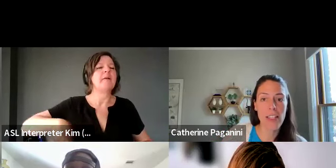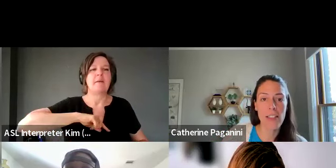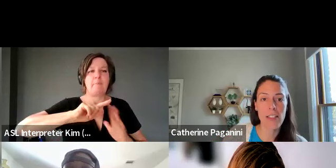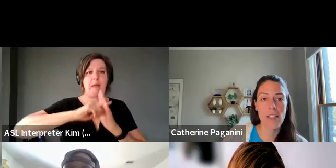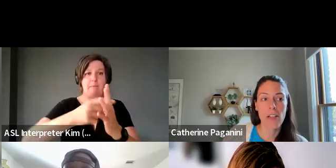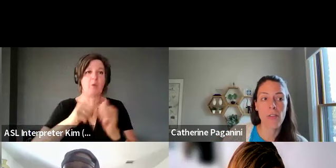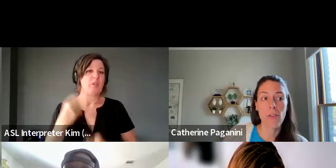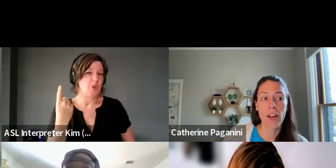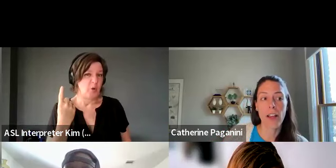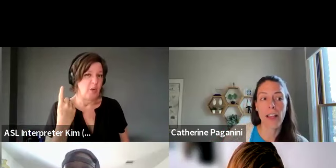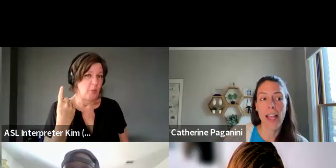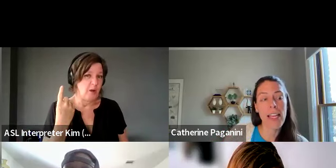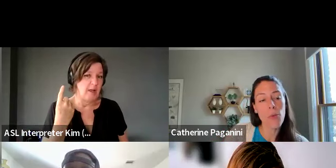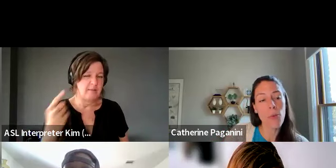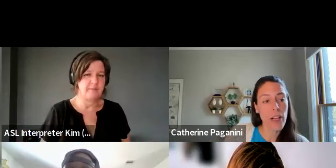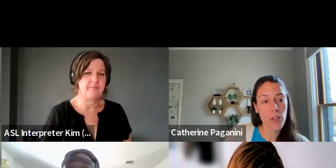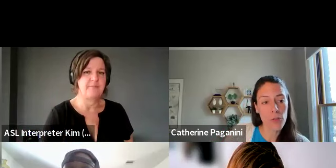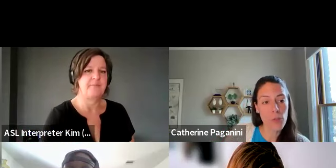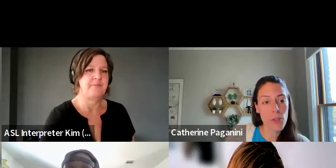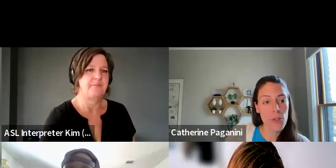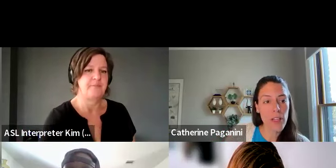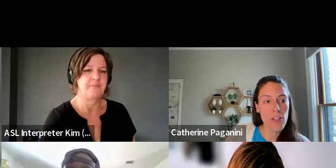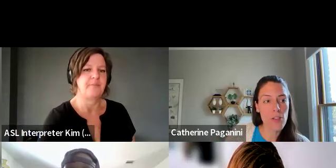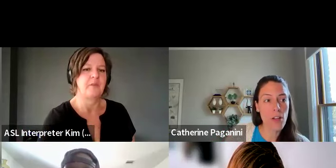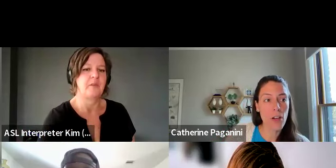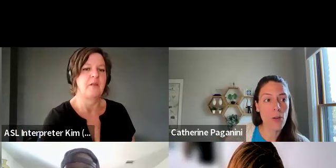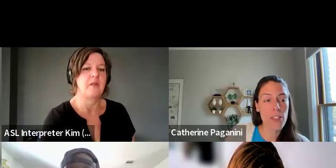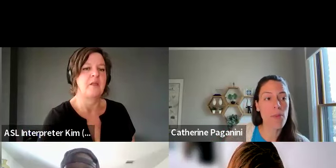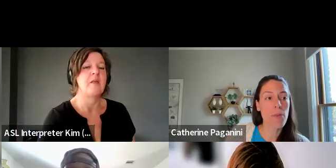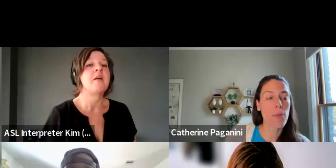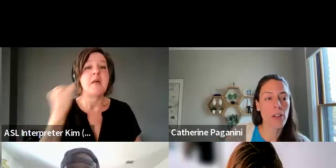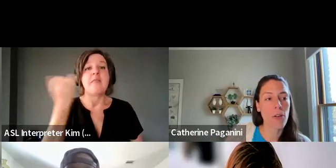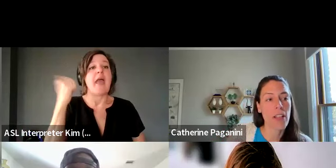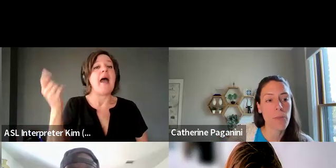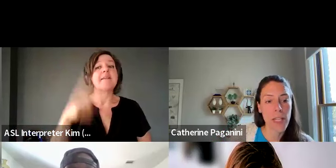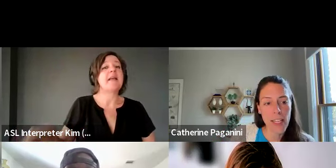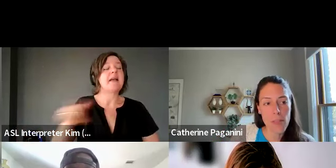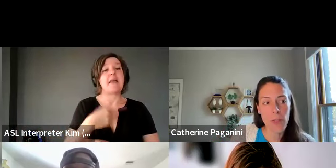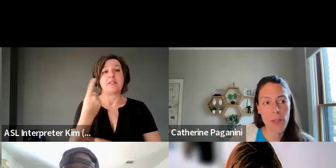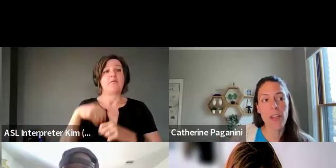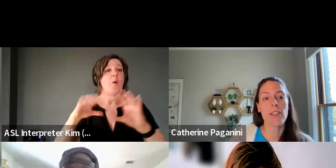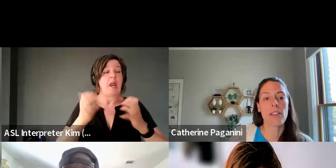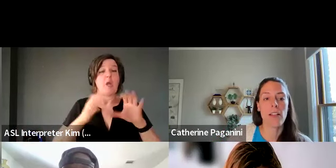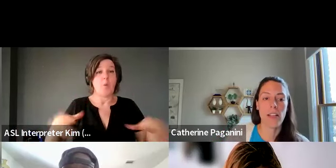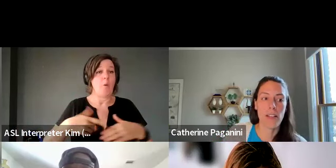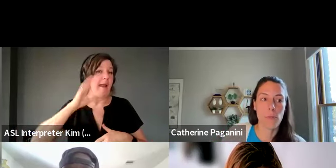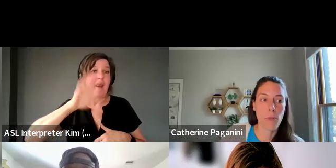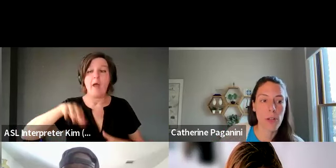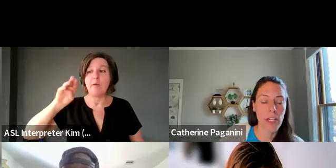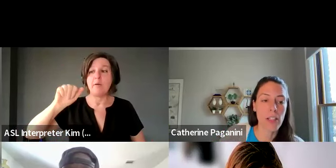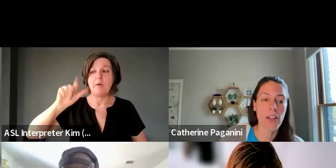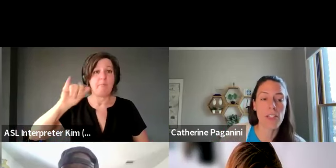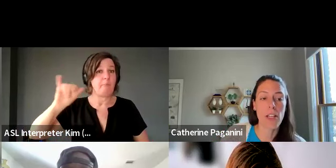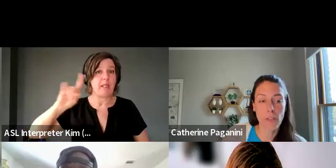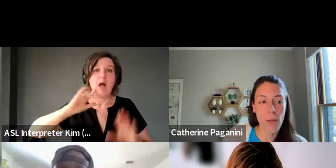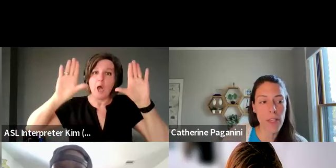The idea is for anyone in our group to do one. So it's not always the same people. I know Milad has been great and